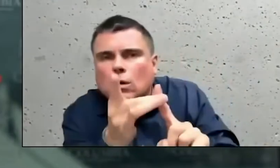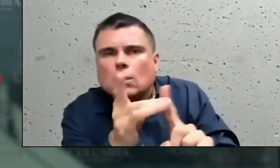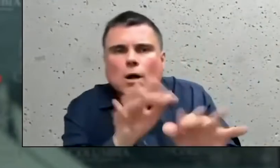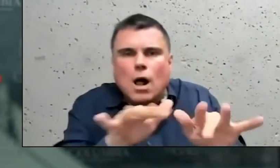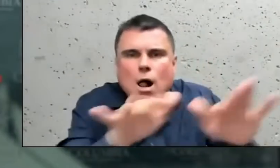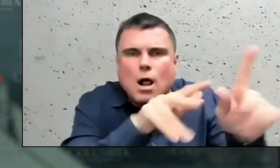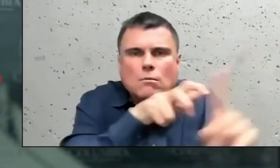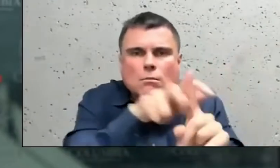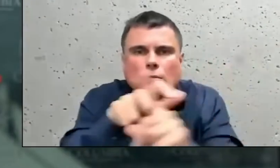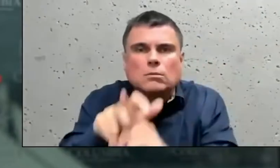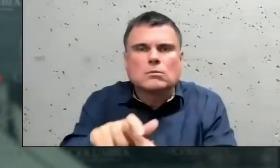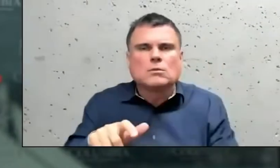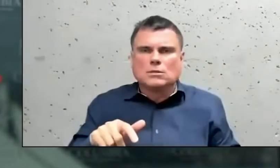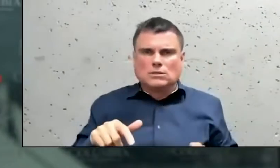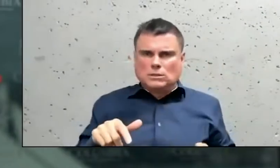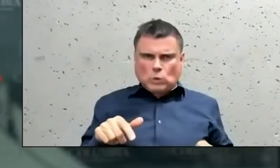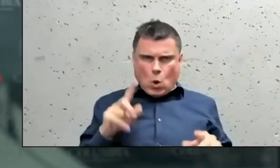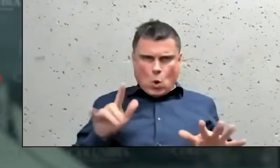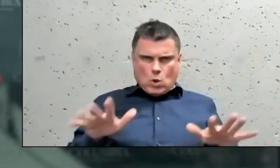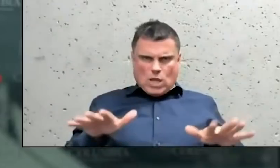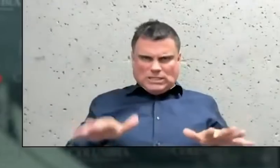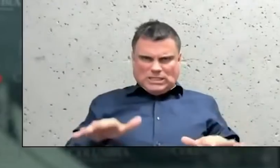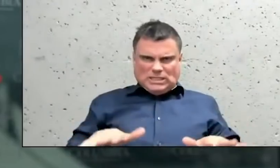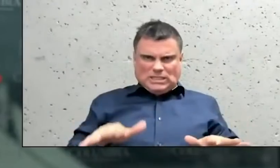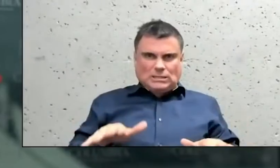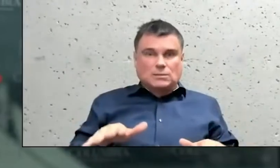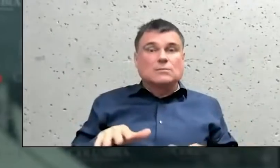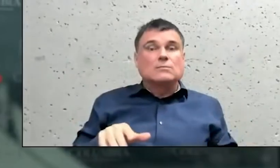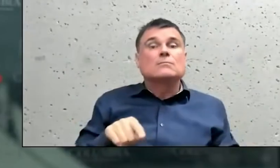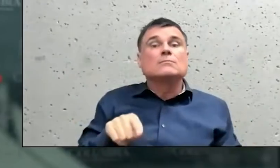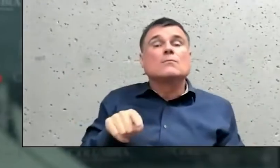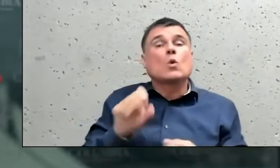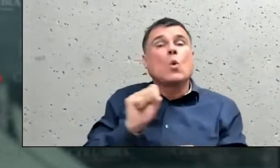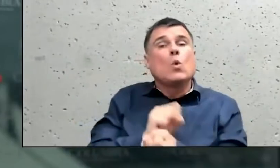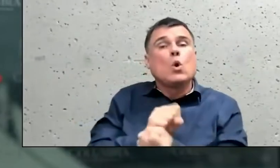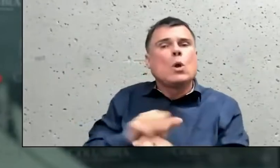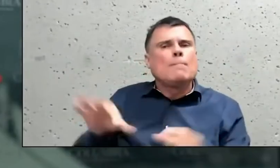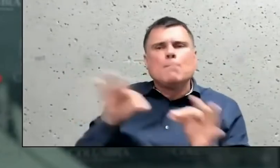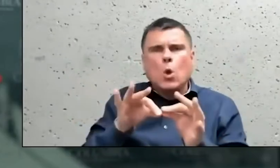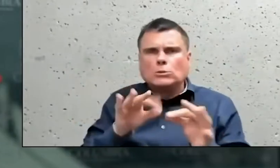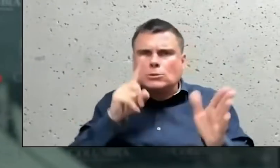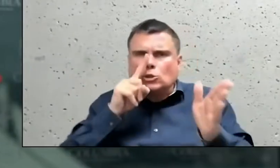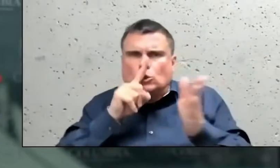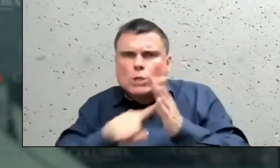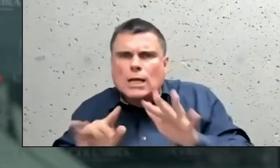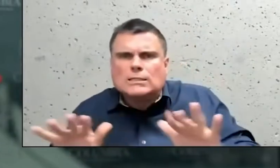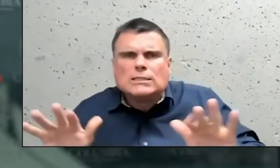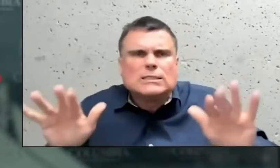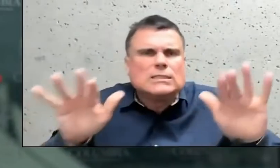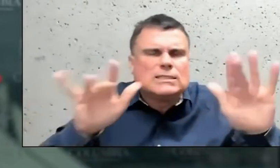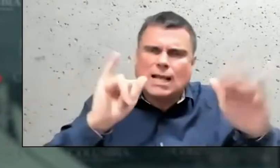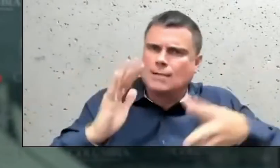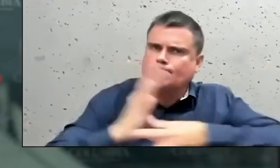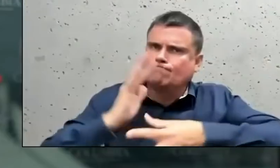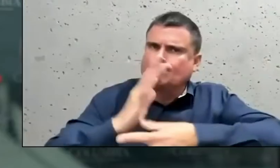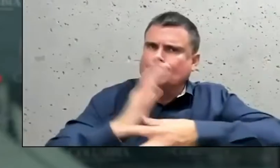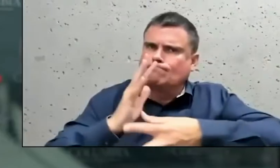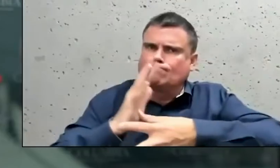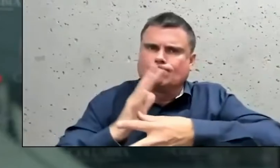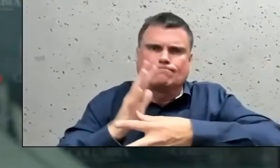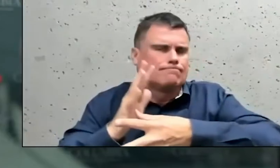central work that our contact tracing teams do in all of the health authorities continues to be critically